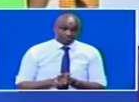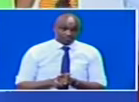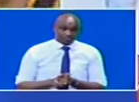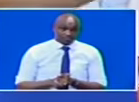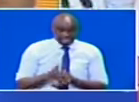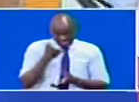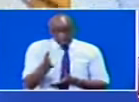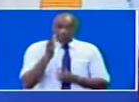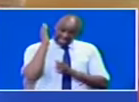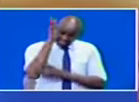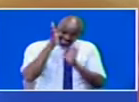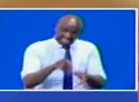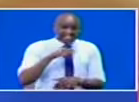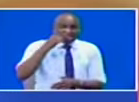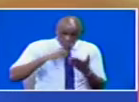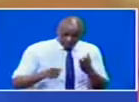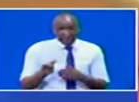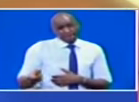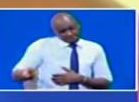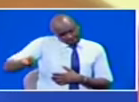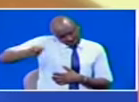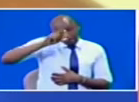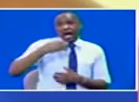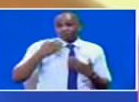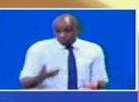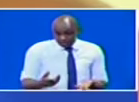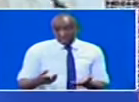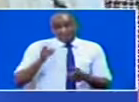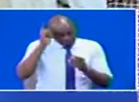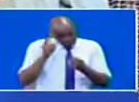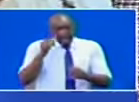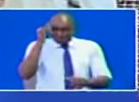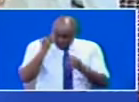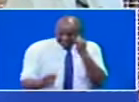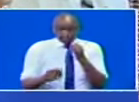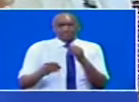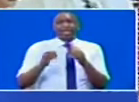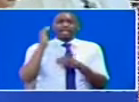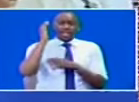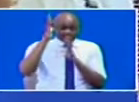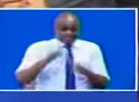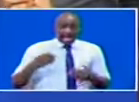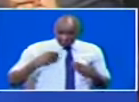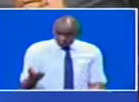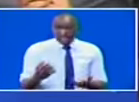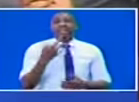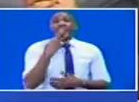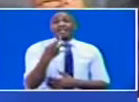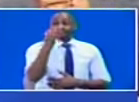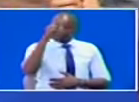The lecturers want a pay increment that would have the lowest paid assistant lecturer take home